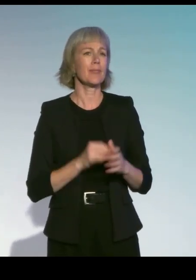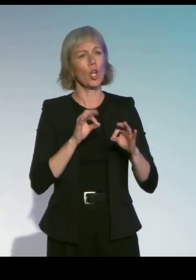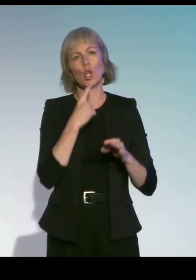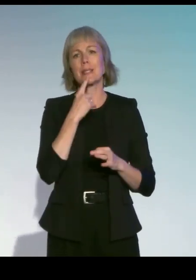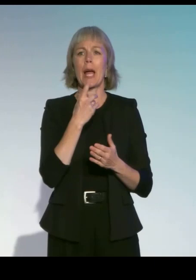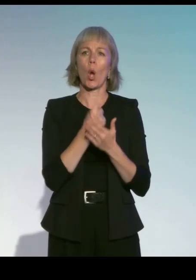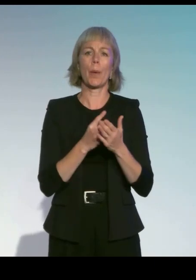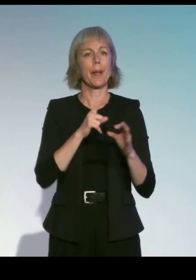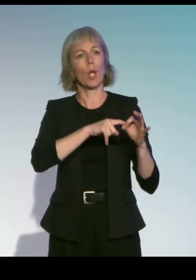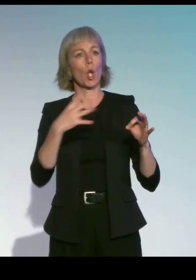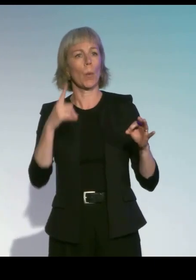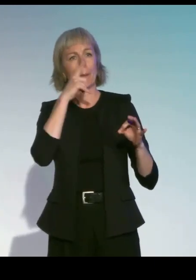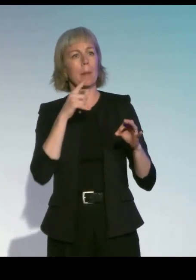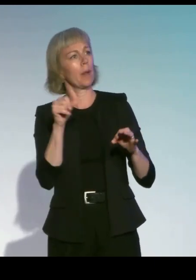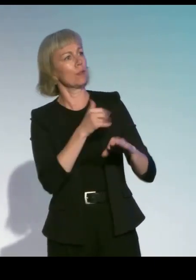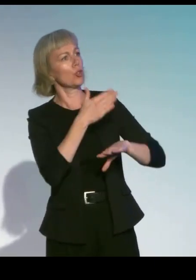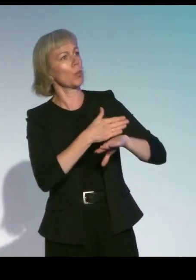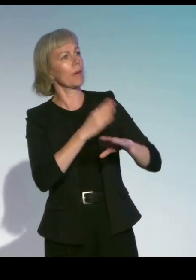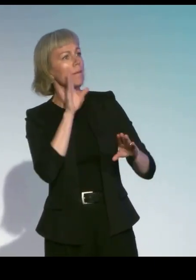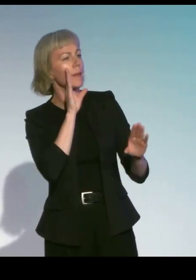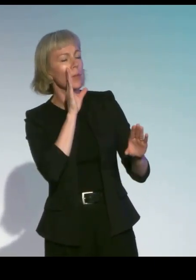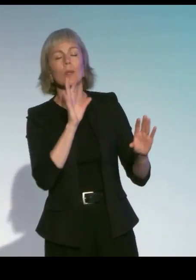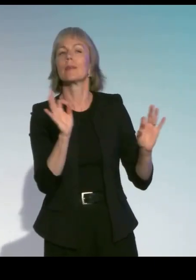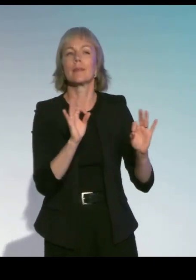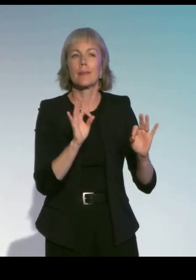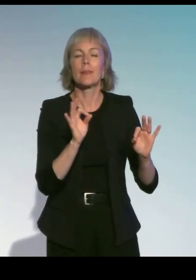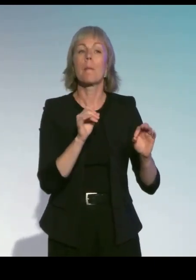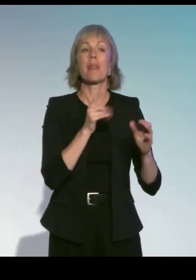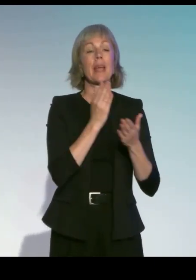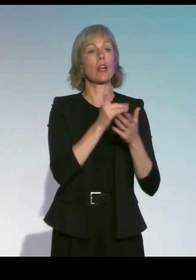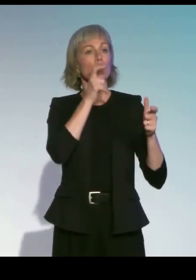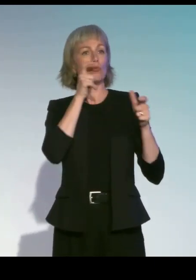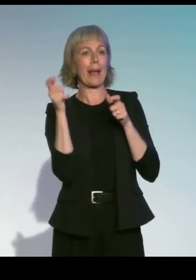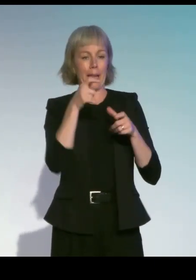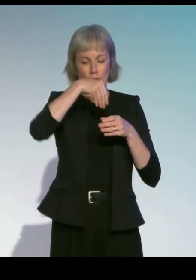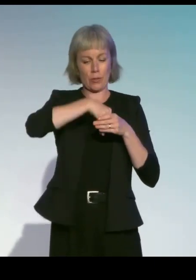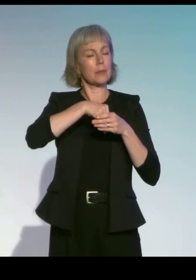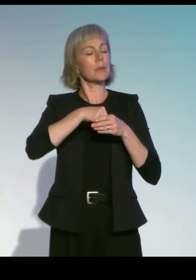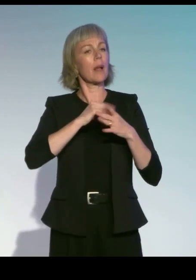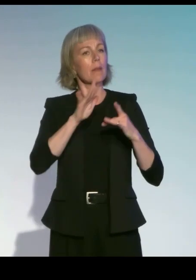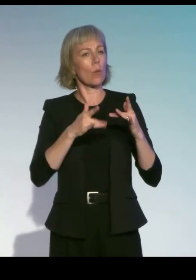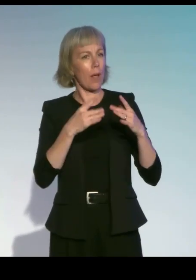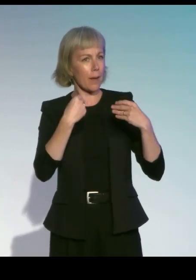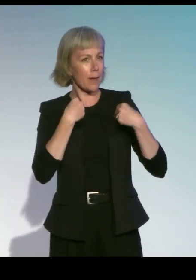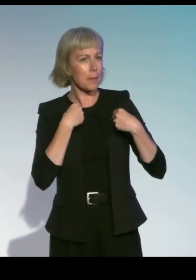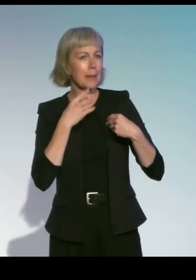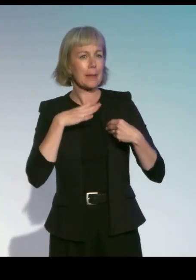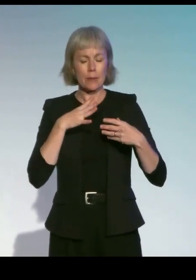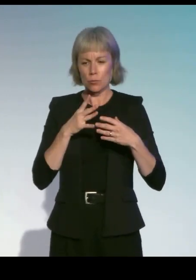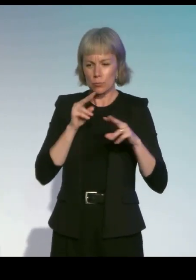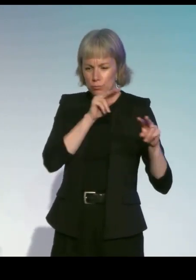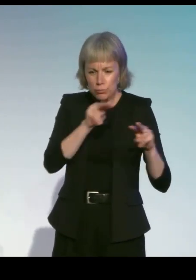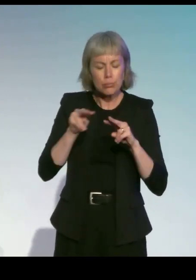more queer people into Facebook. Its regulatory environments need to support independent and cooperative,